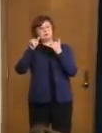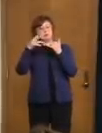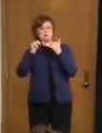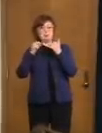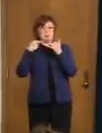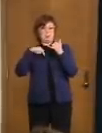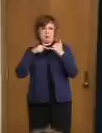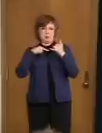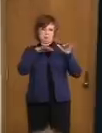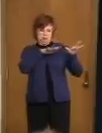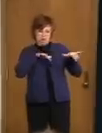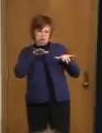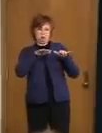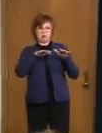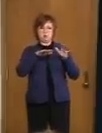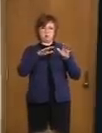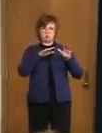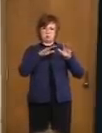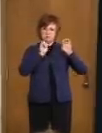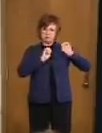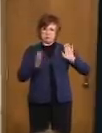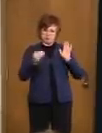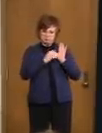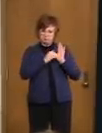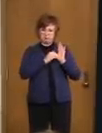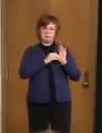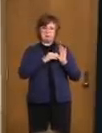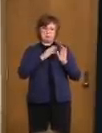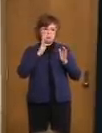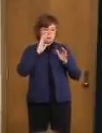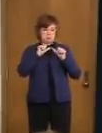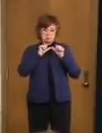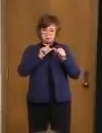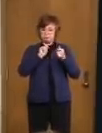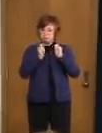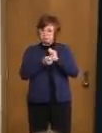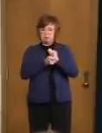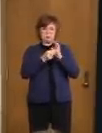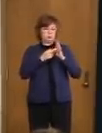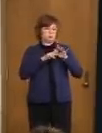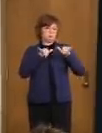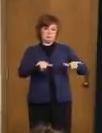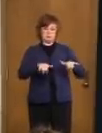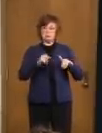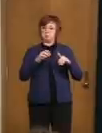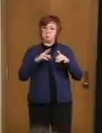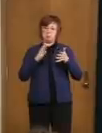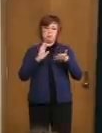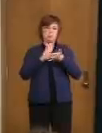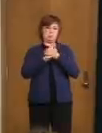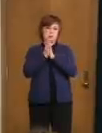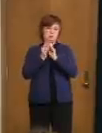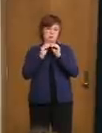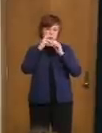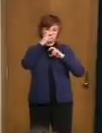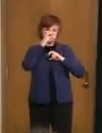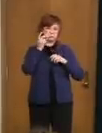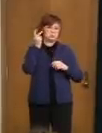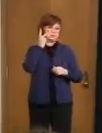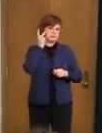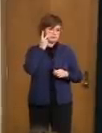on what the case numbers will show at that point in time. Our vaccination program in Saskatchewan continues to